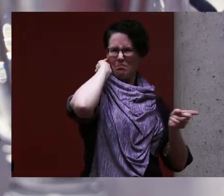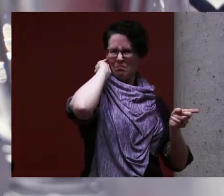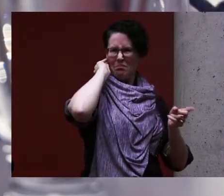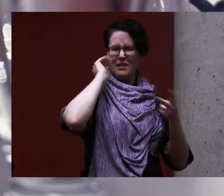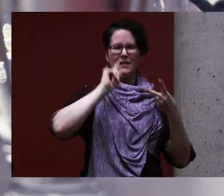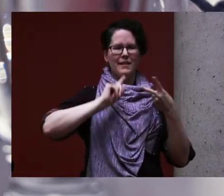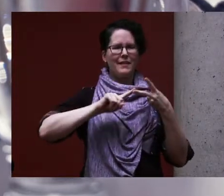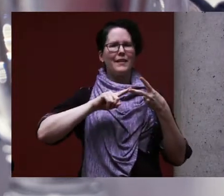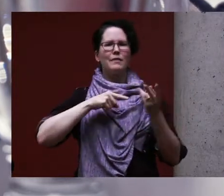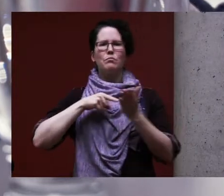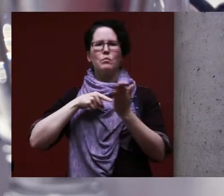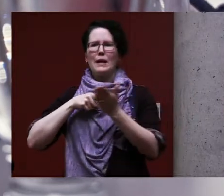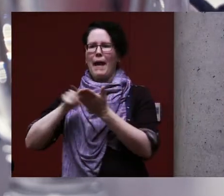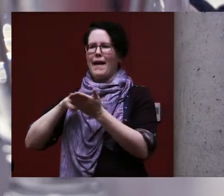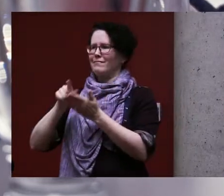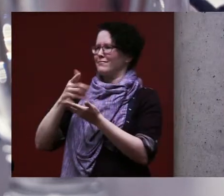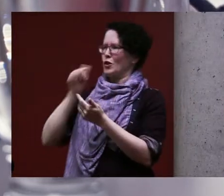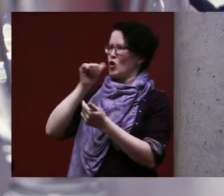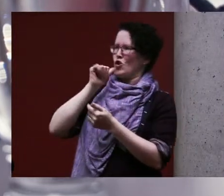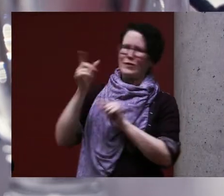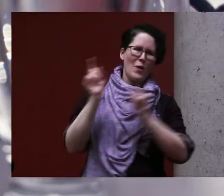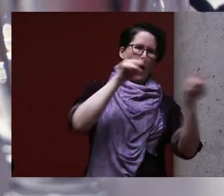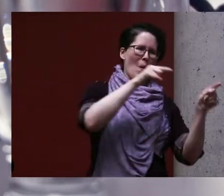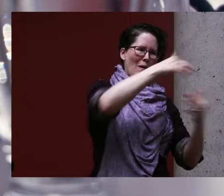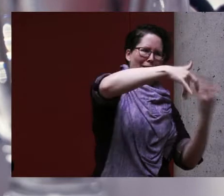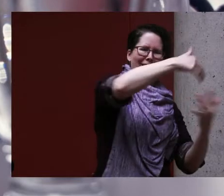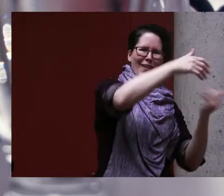pay for privately hired girls to go and take her out every day,